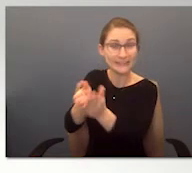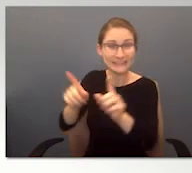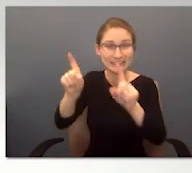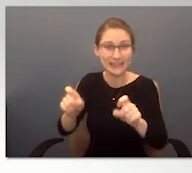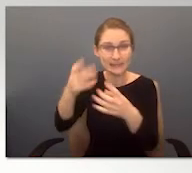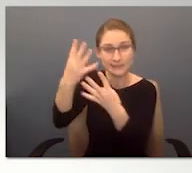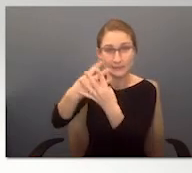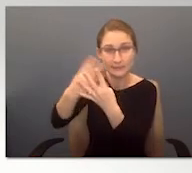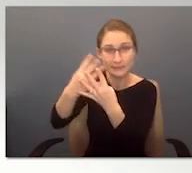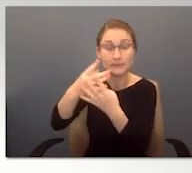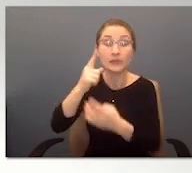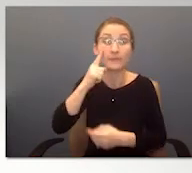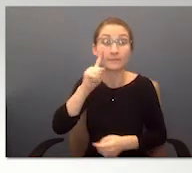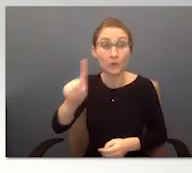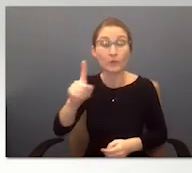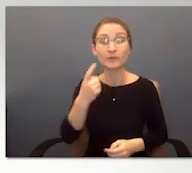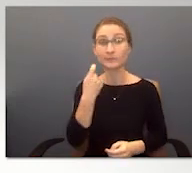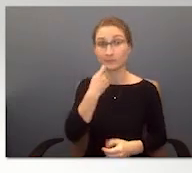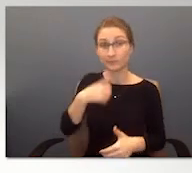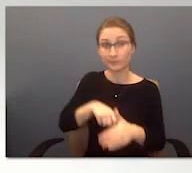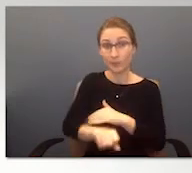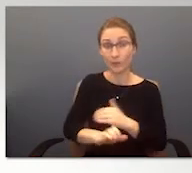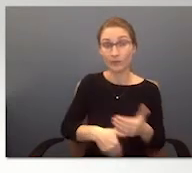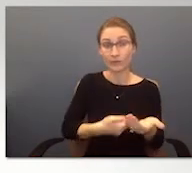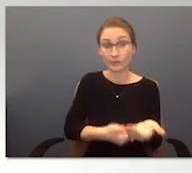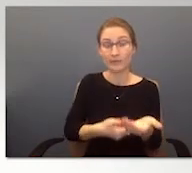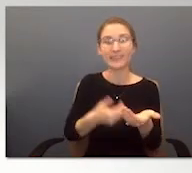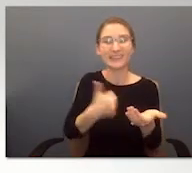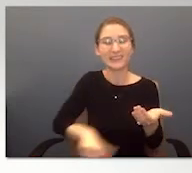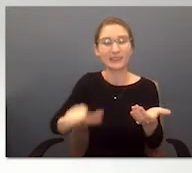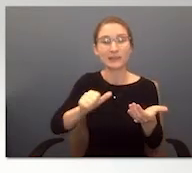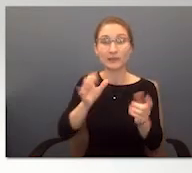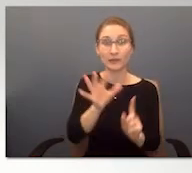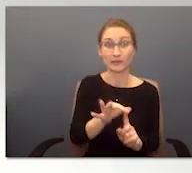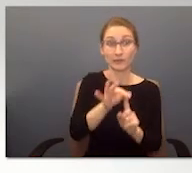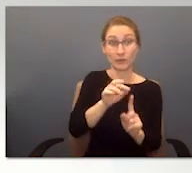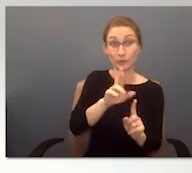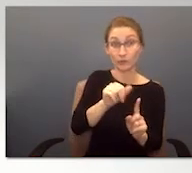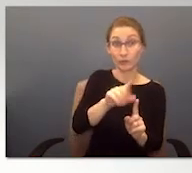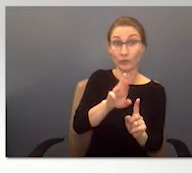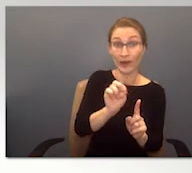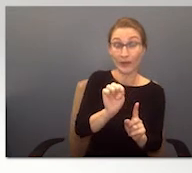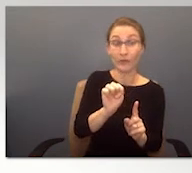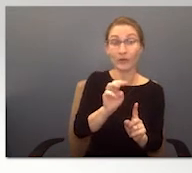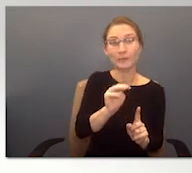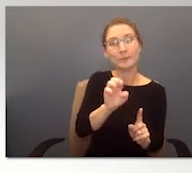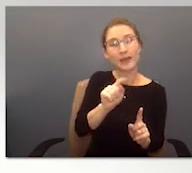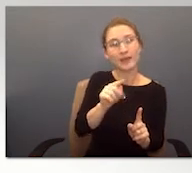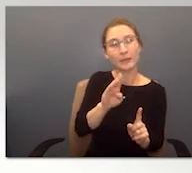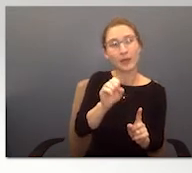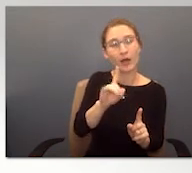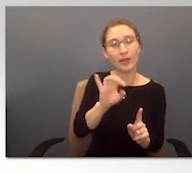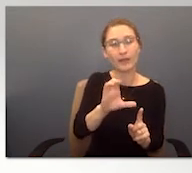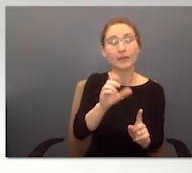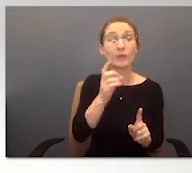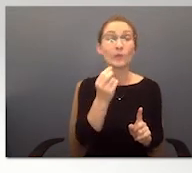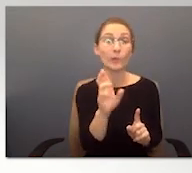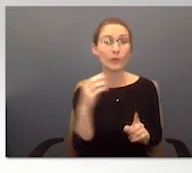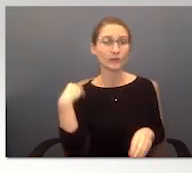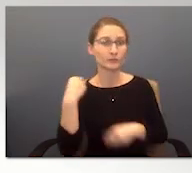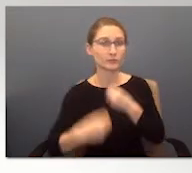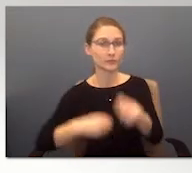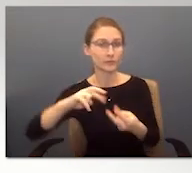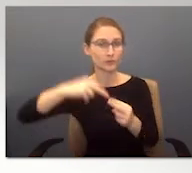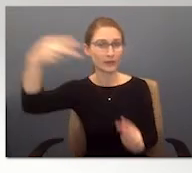in Jacksonville to screen for these rare metabolic and genetic conditions, which, if caught early, can really